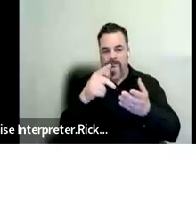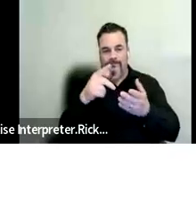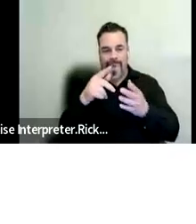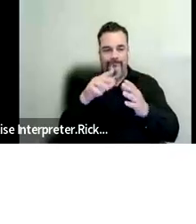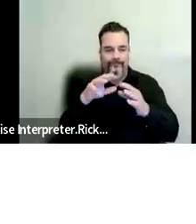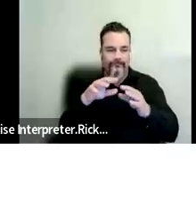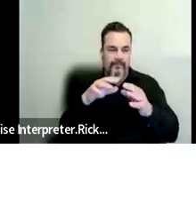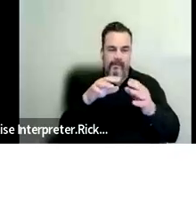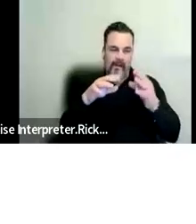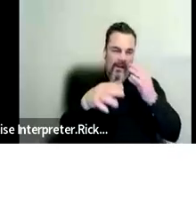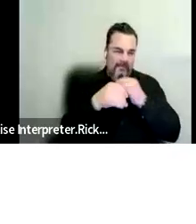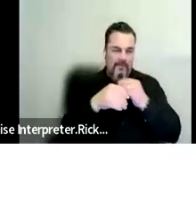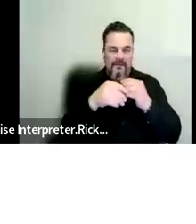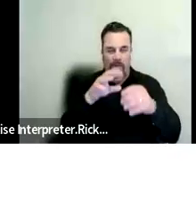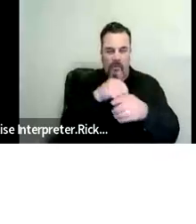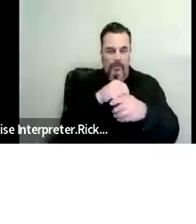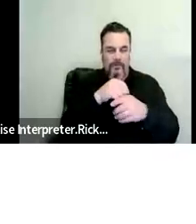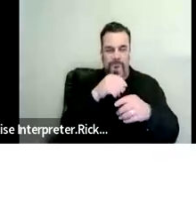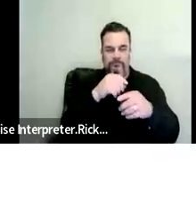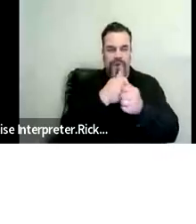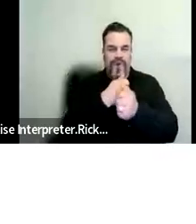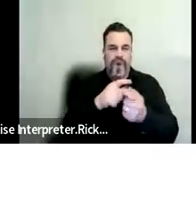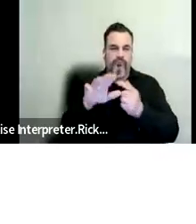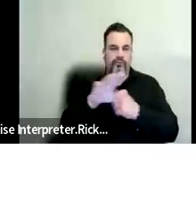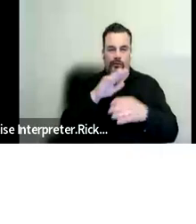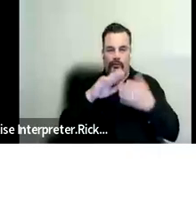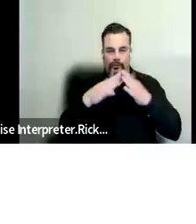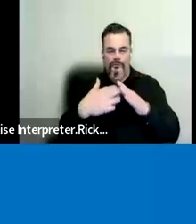it, according to your community.